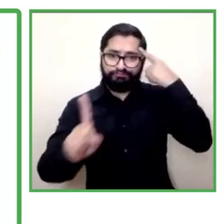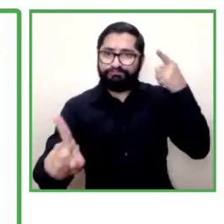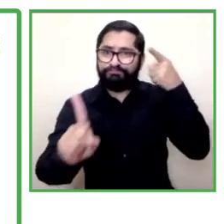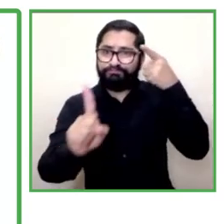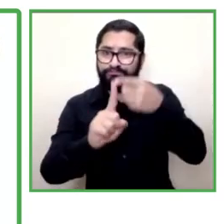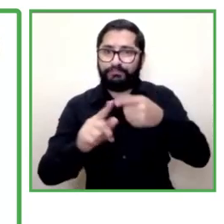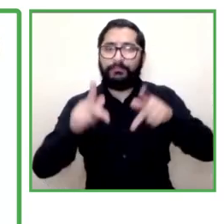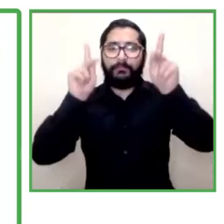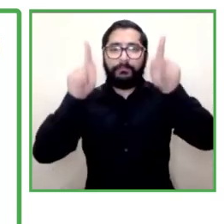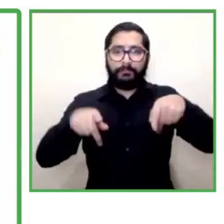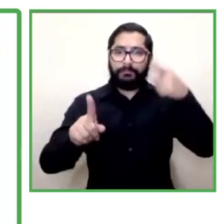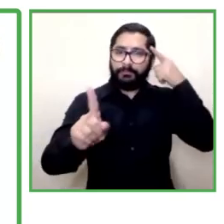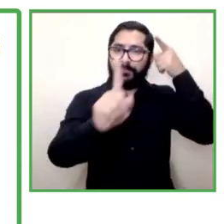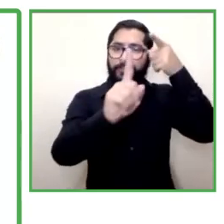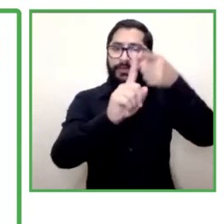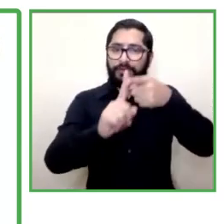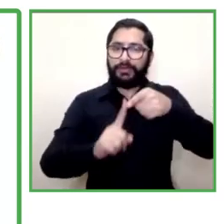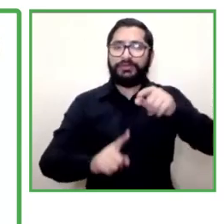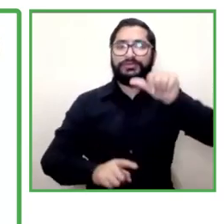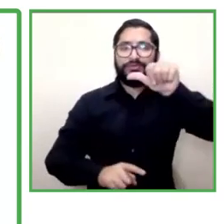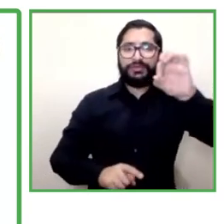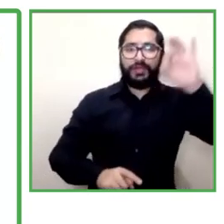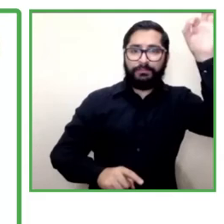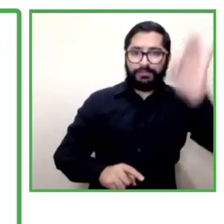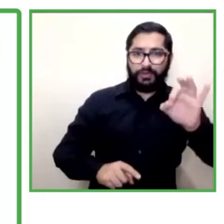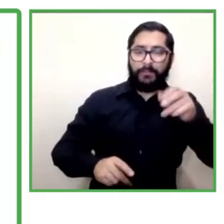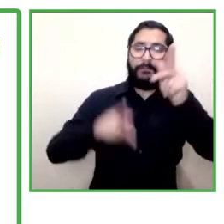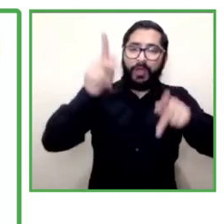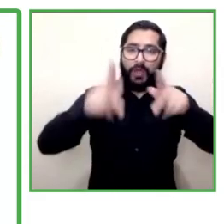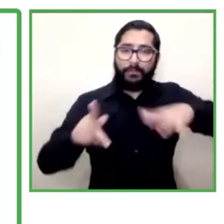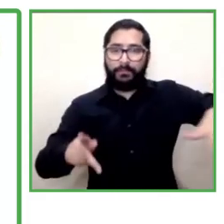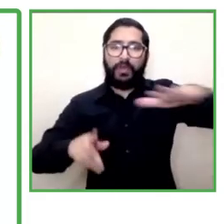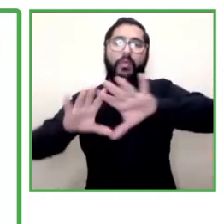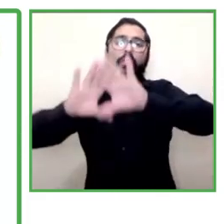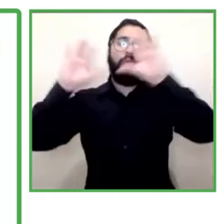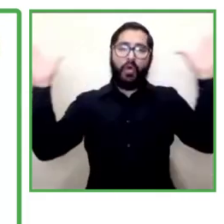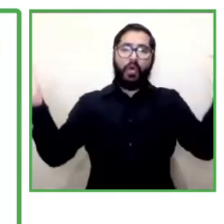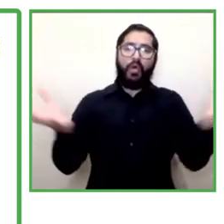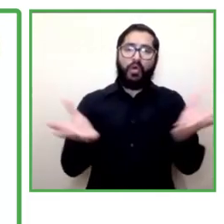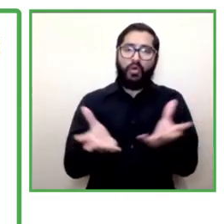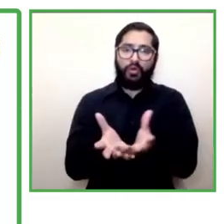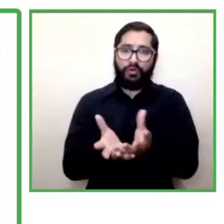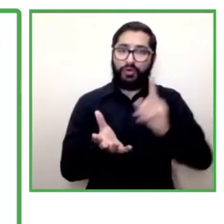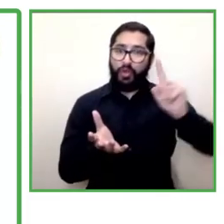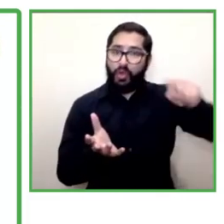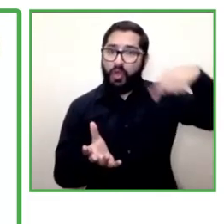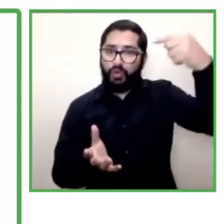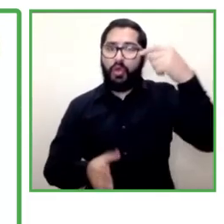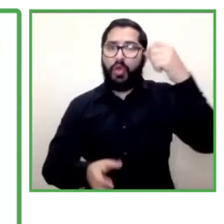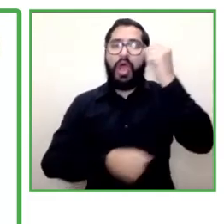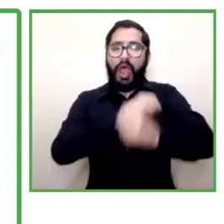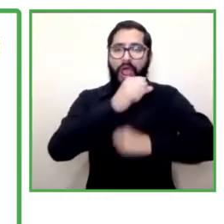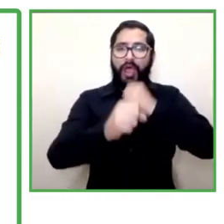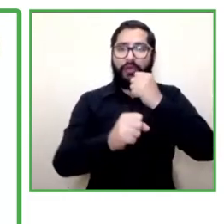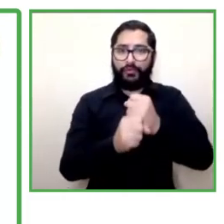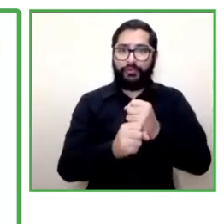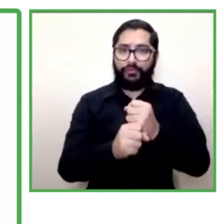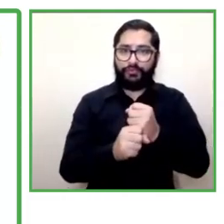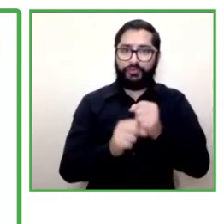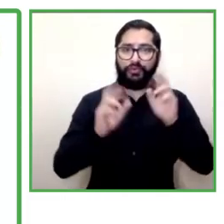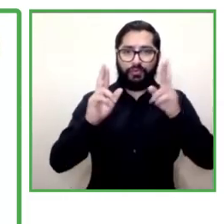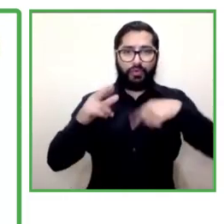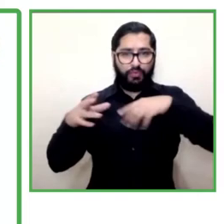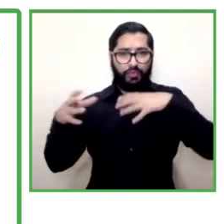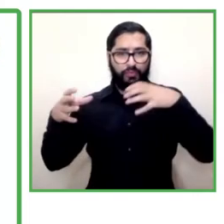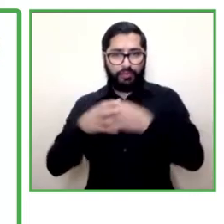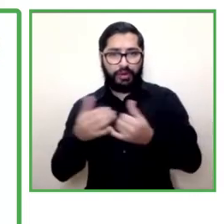of technologists, sign language teachers, educators, theorists, and of course, we have a fantastic drive and